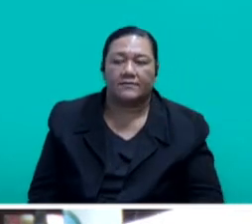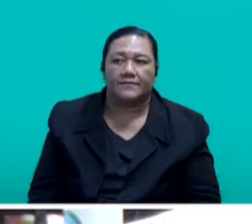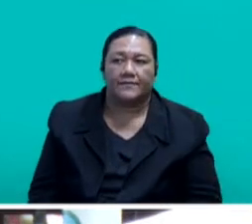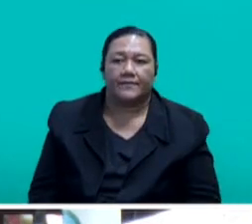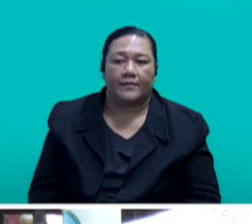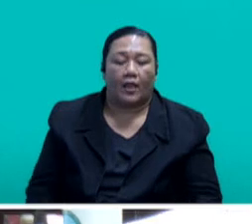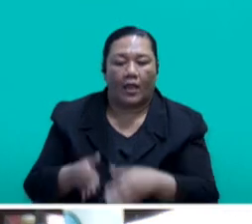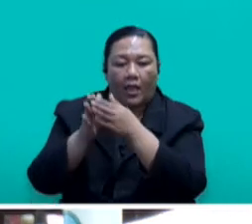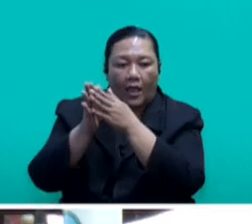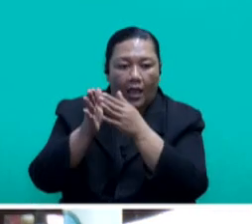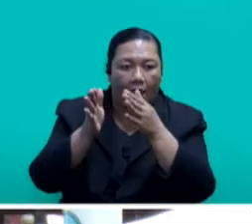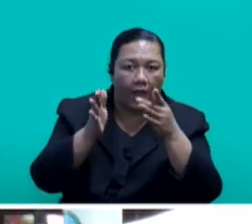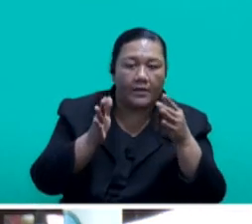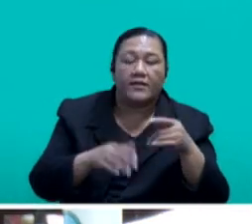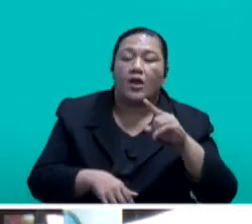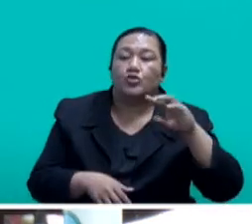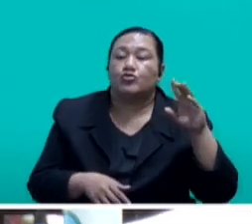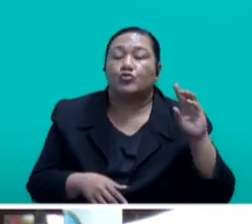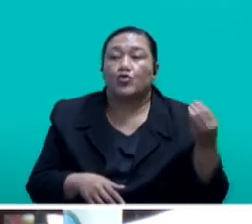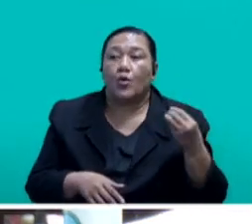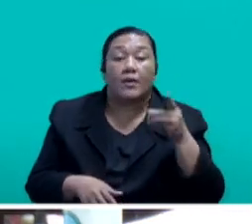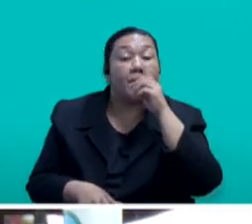So to the people of Fiji,